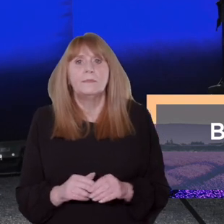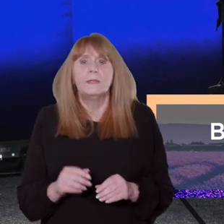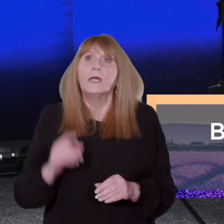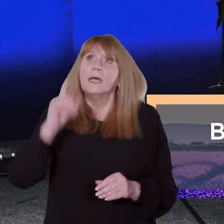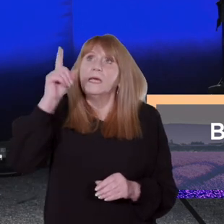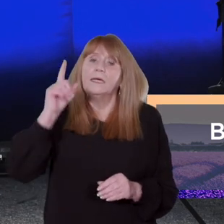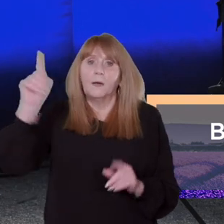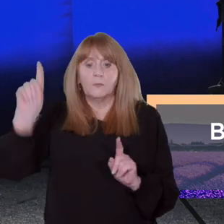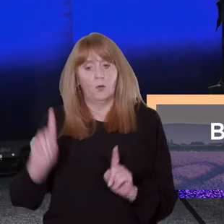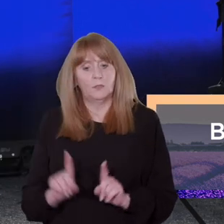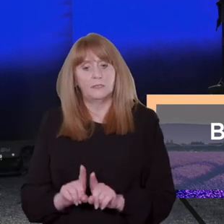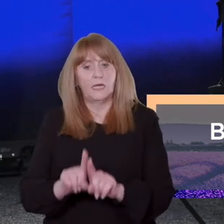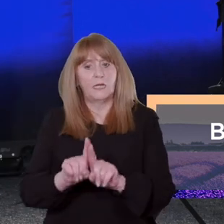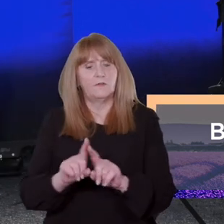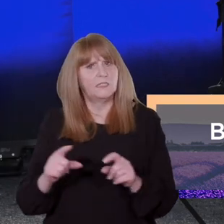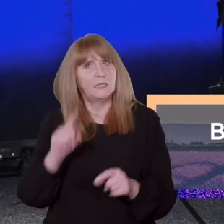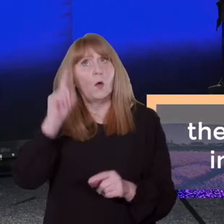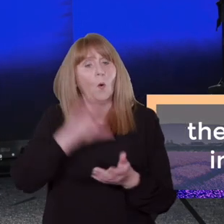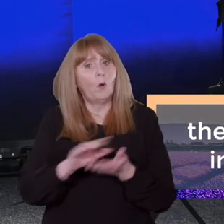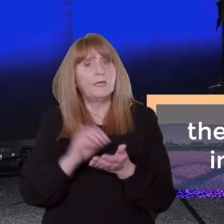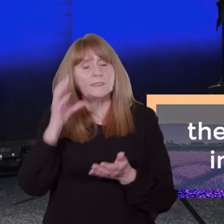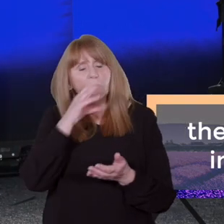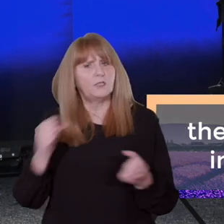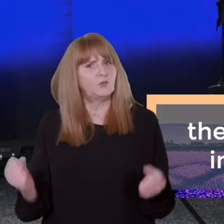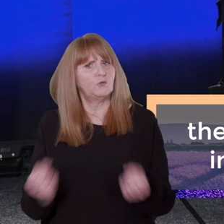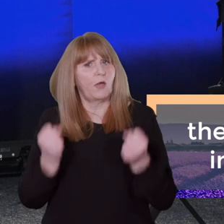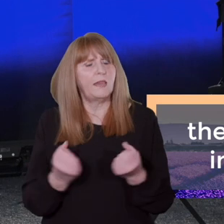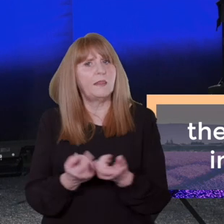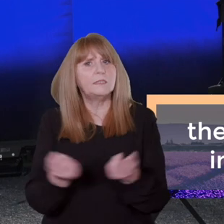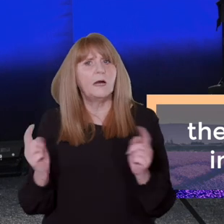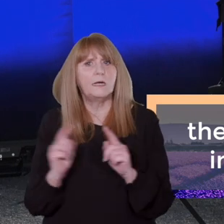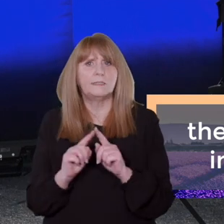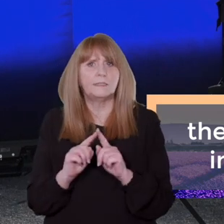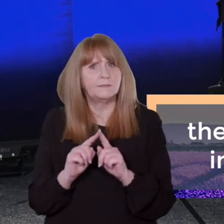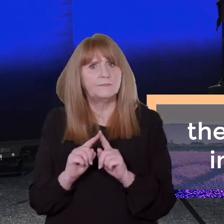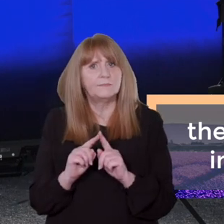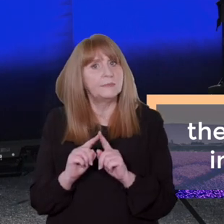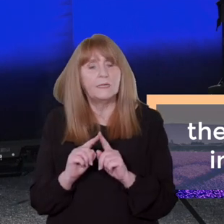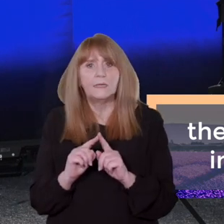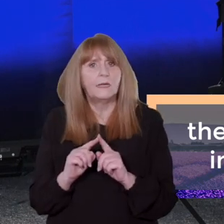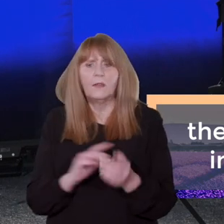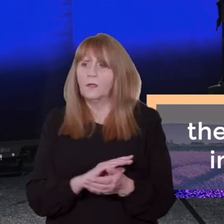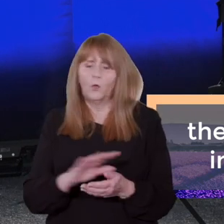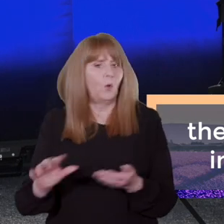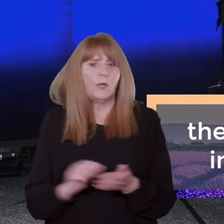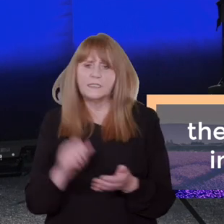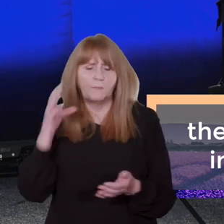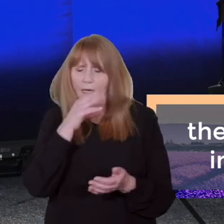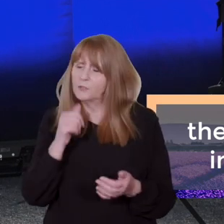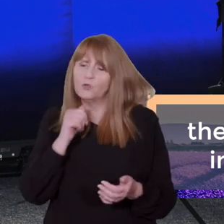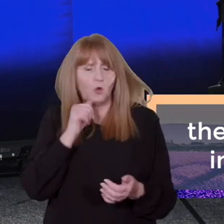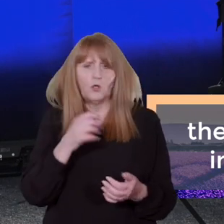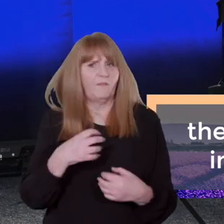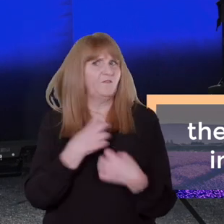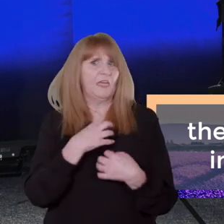advocate, our strengthener, and our standby. This is the Holy Spirit. He's not someone to fear. Neither, for sure,